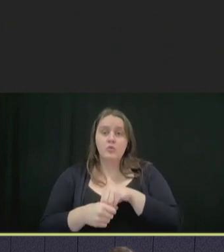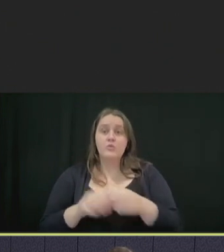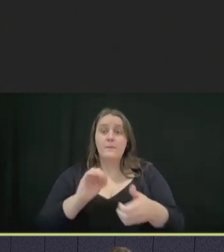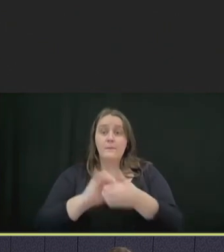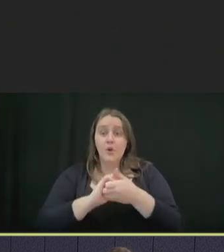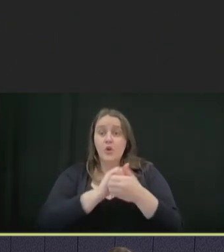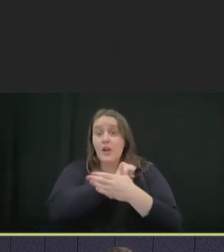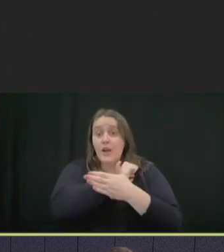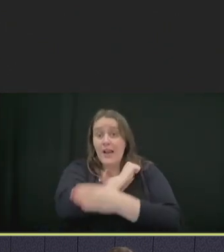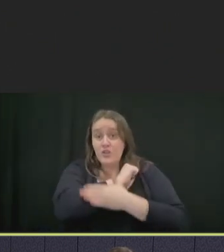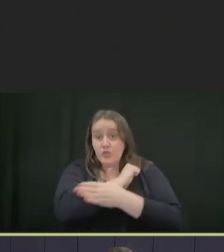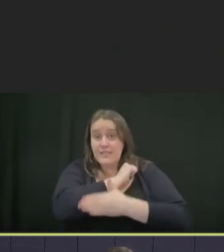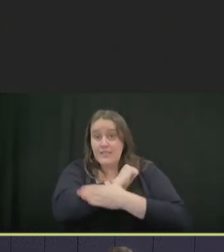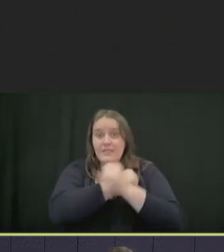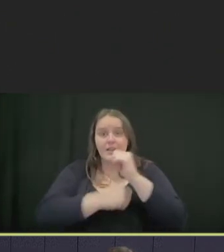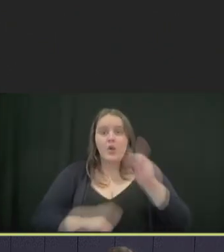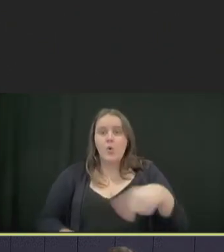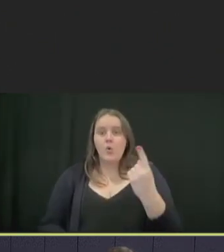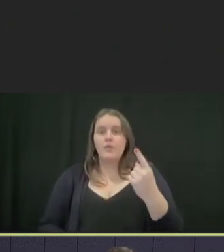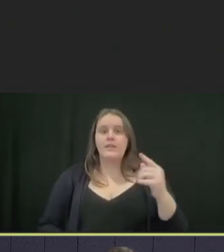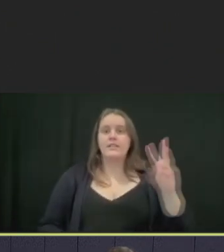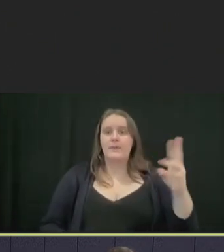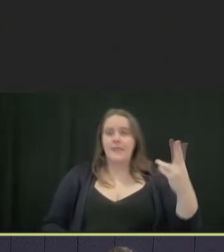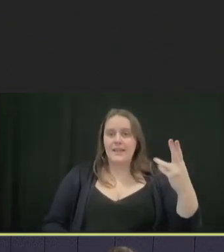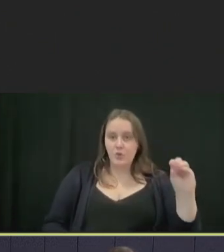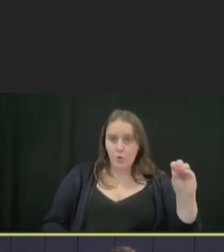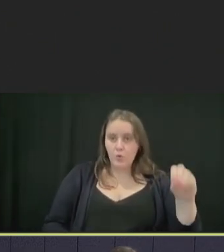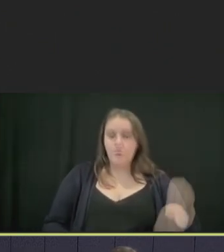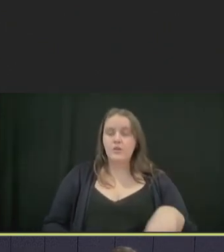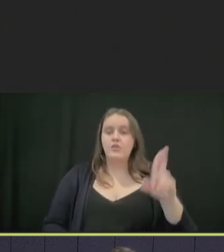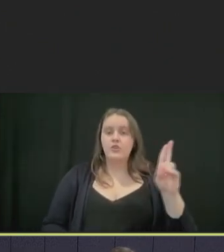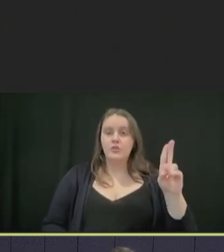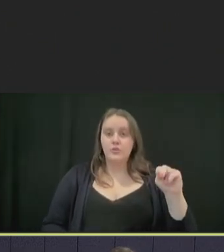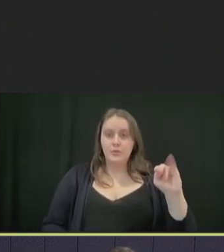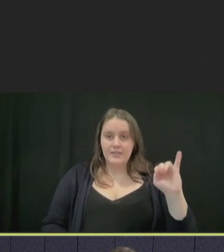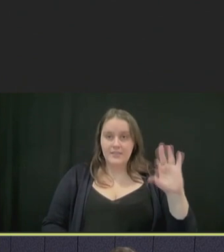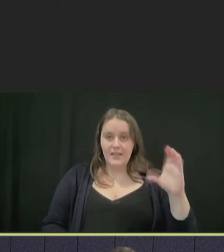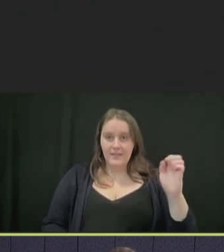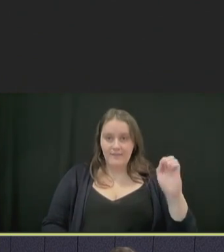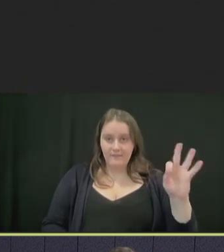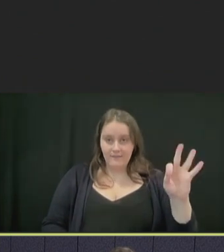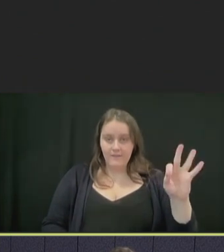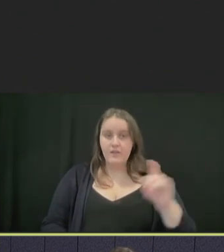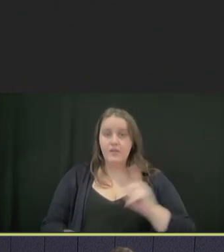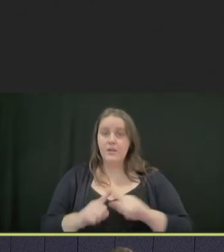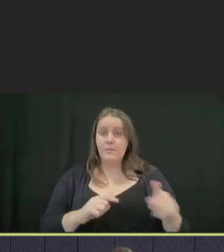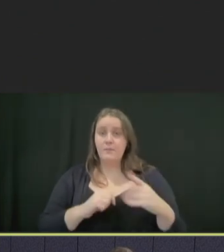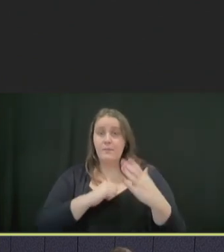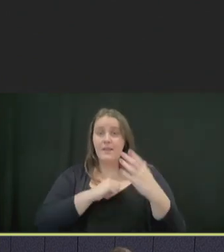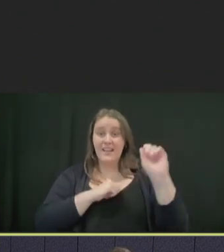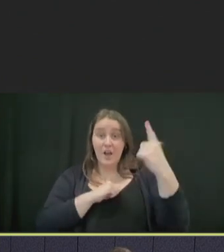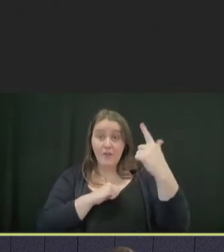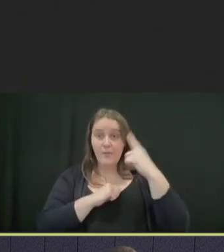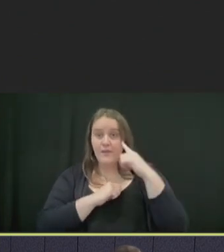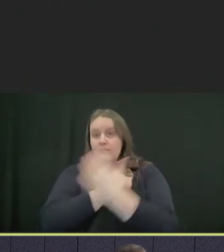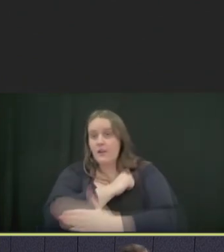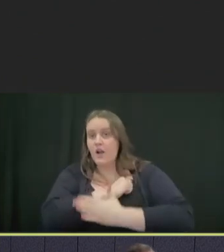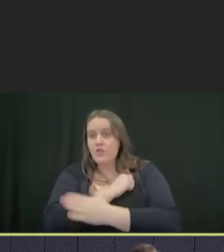just WHO and UNICEF, but also the governments that we need to be strong partners with. Thanks.